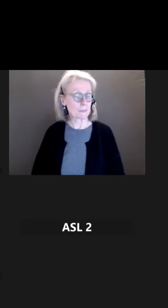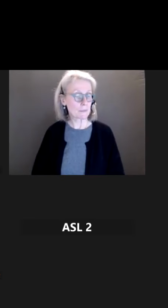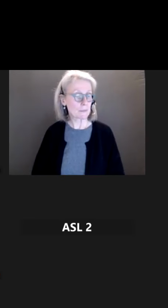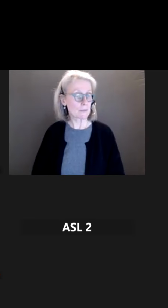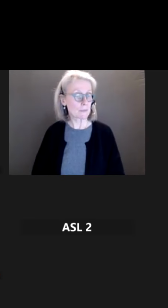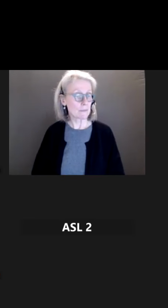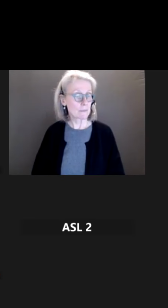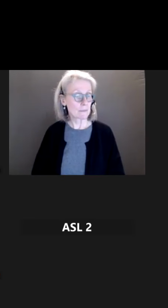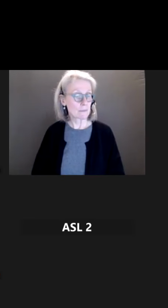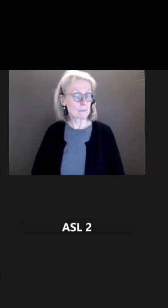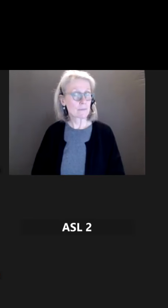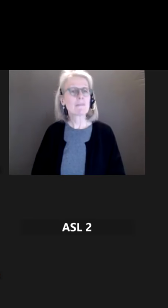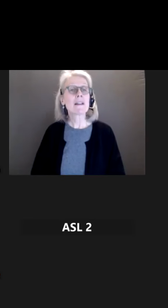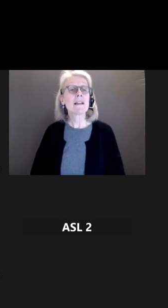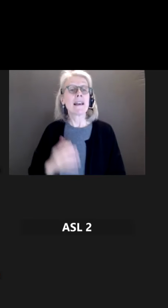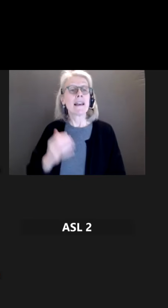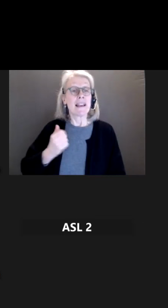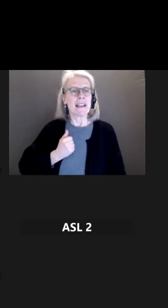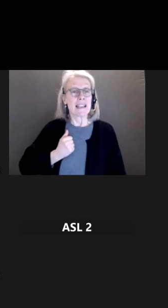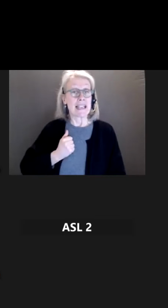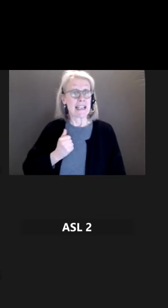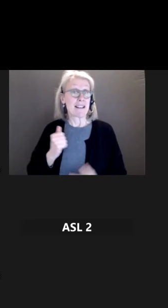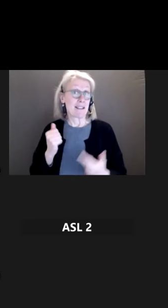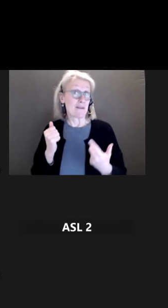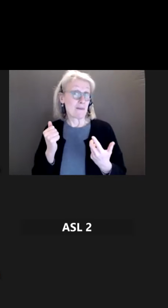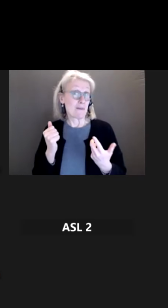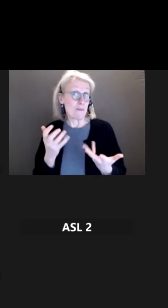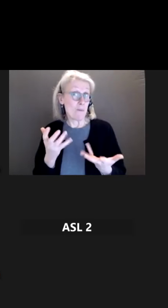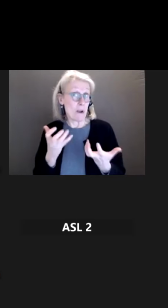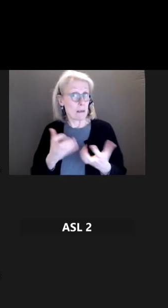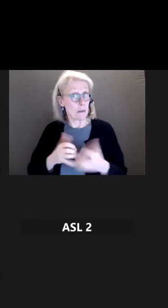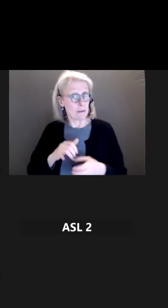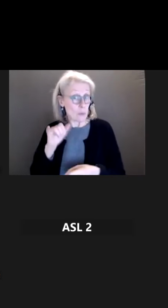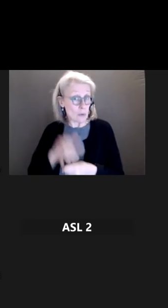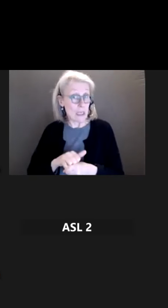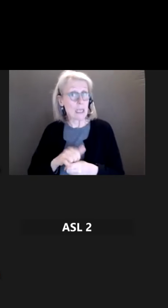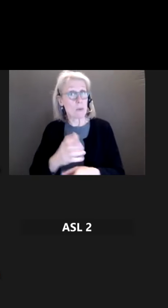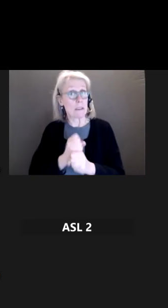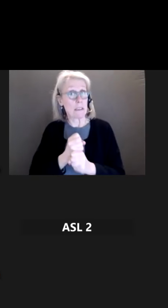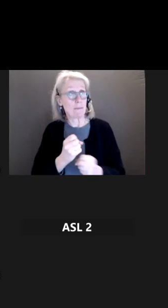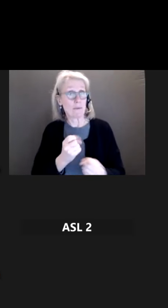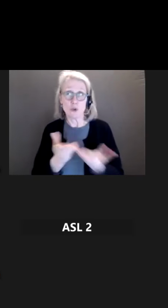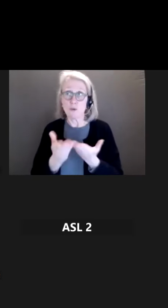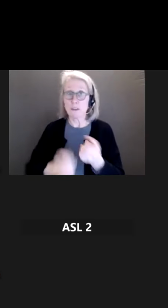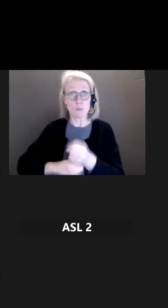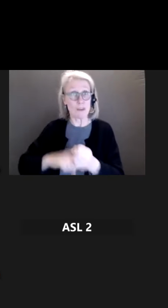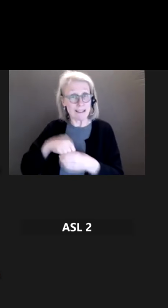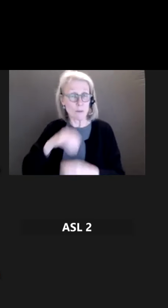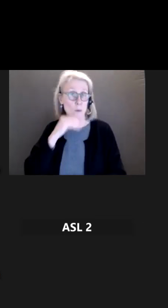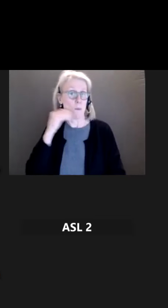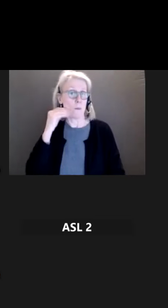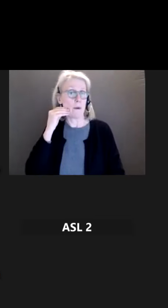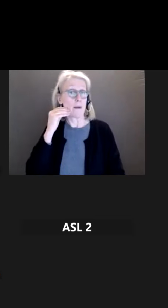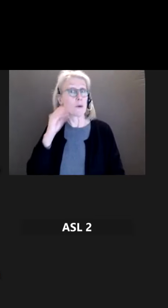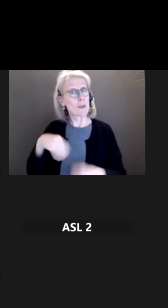But not only do Canadians want to age and get care in their own homes over institutional facilities, but giving them the option to do so